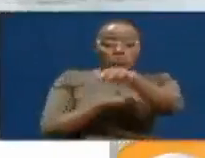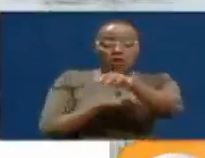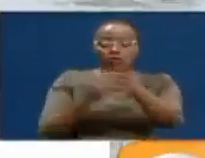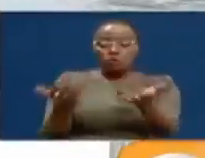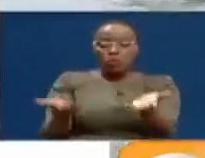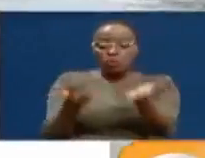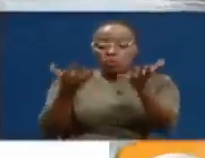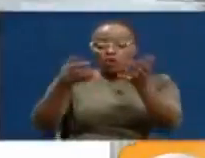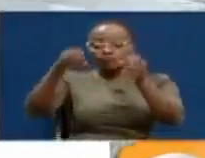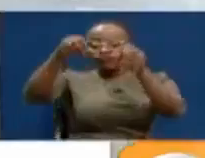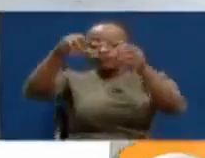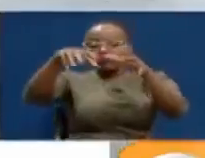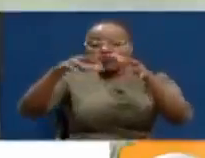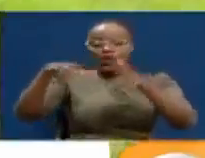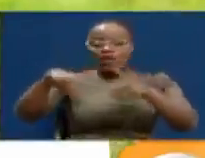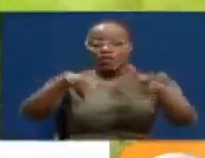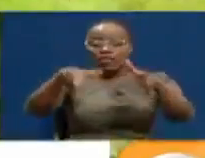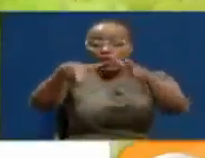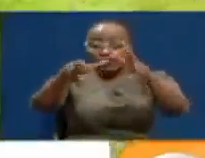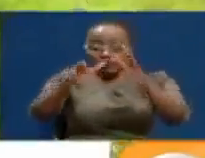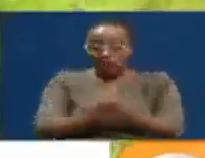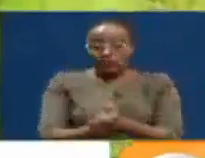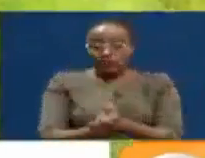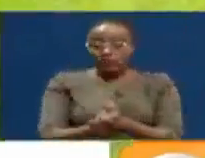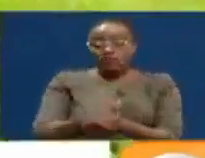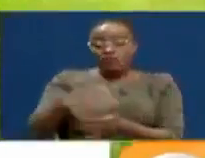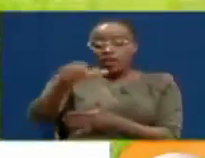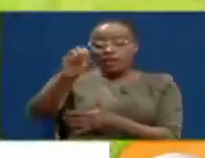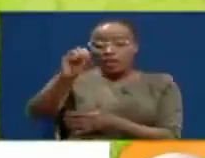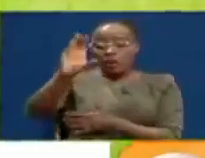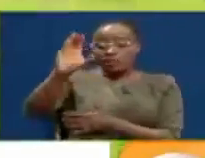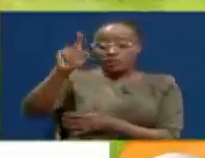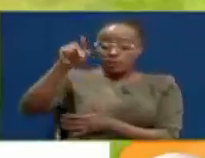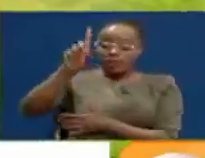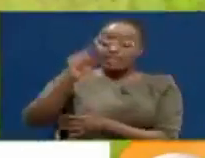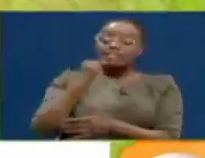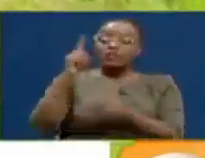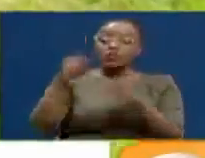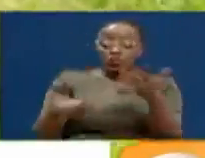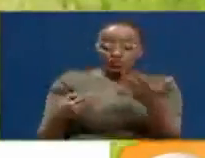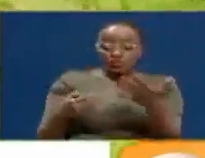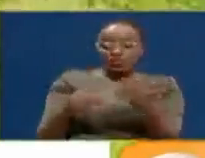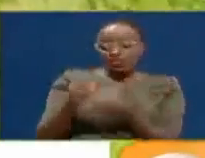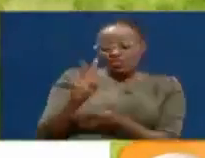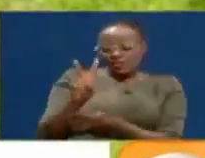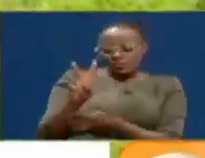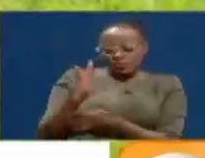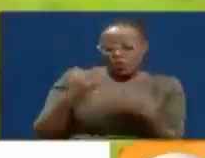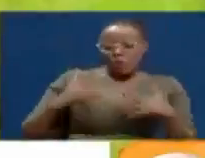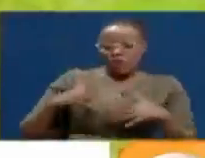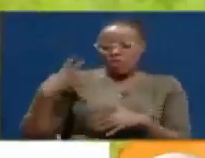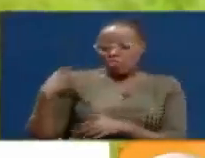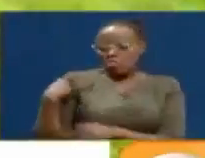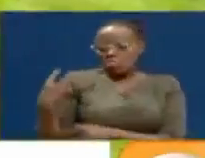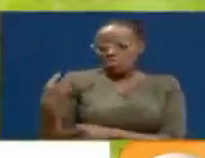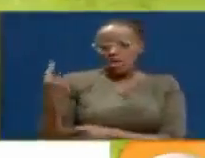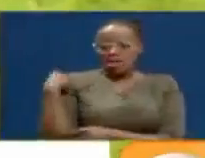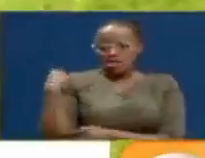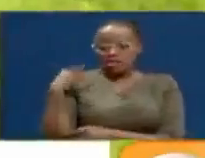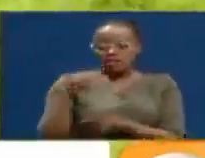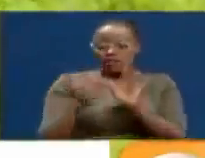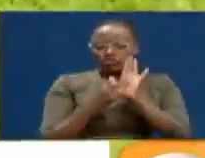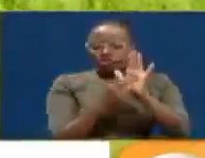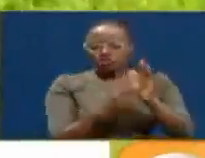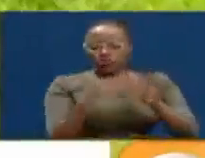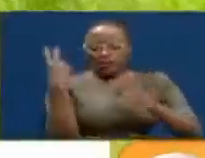flow downstream. Area OCPD Jacob Sang saying the two retrieved just yesterday exhibited signs